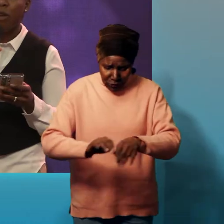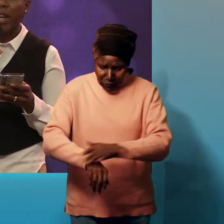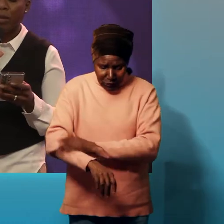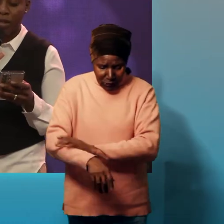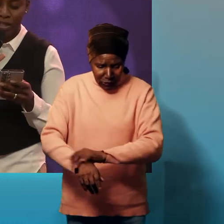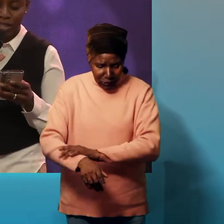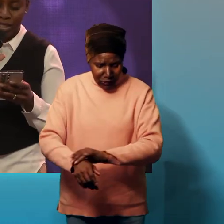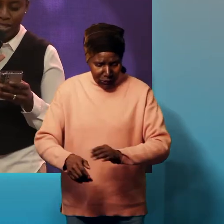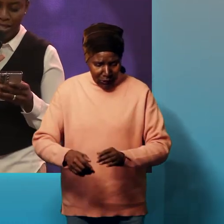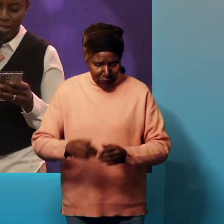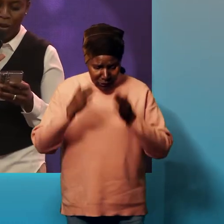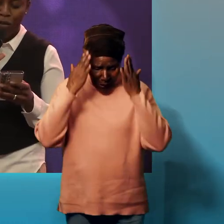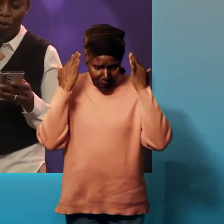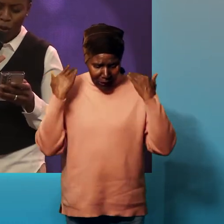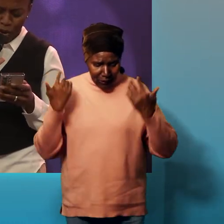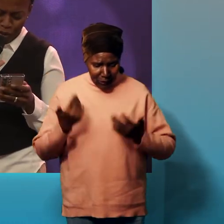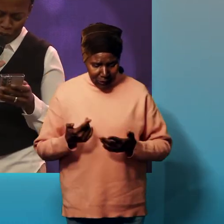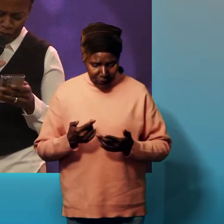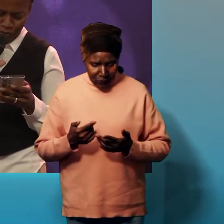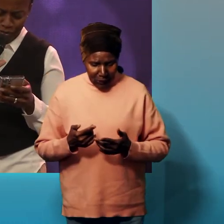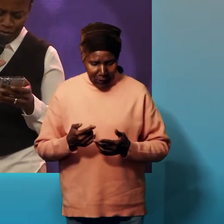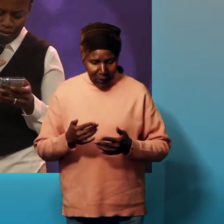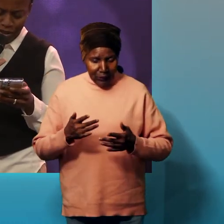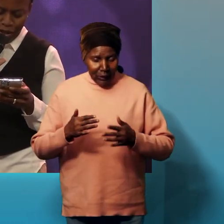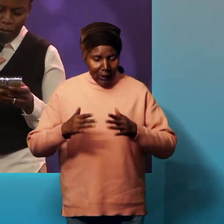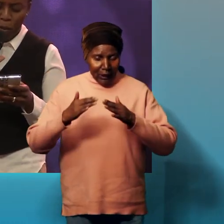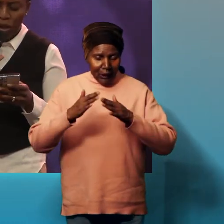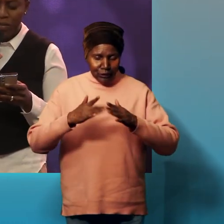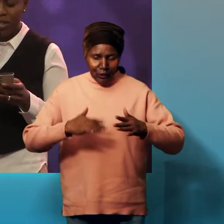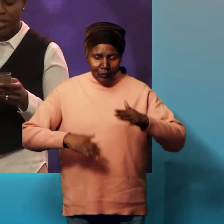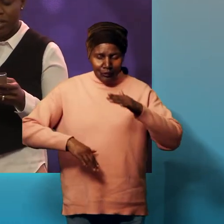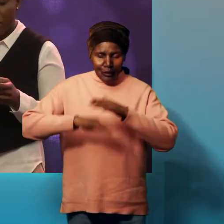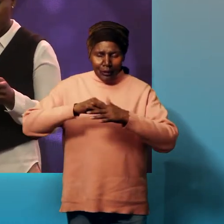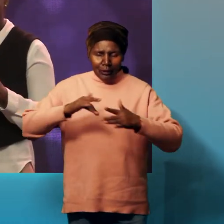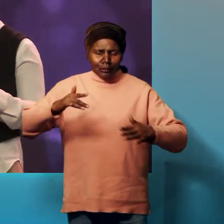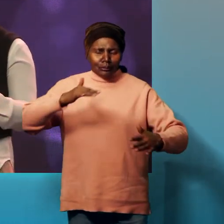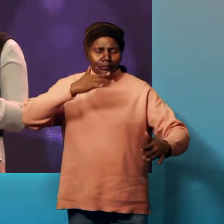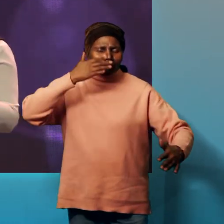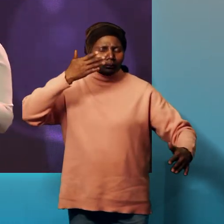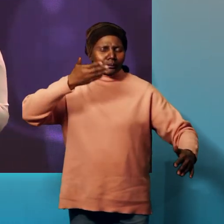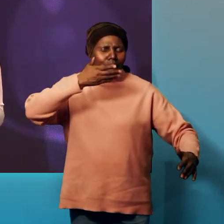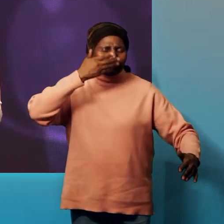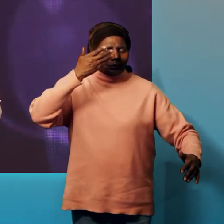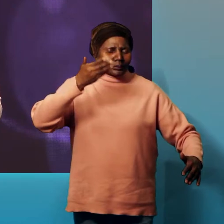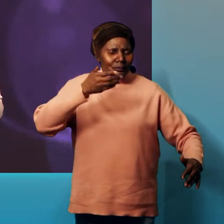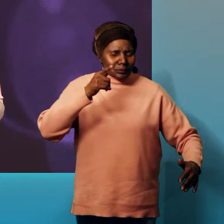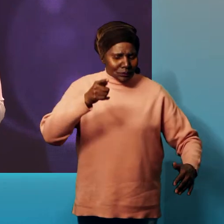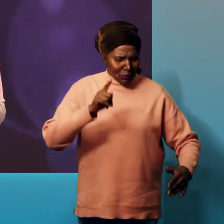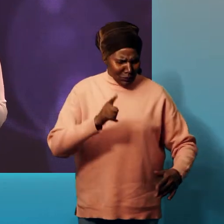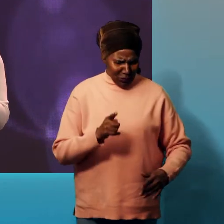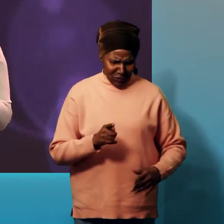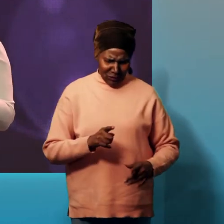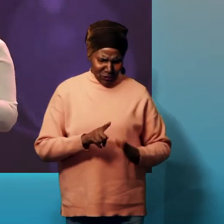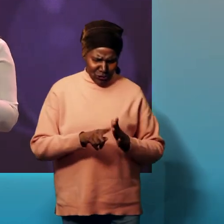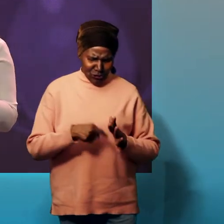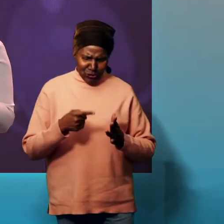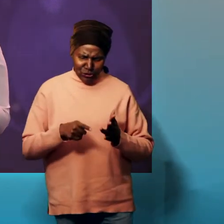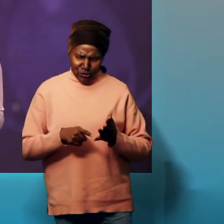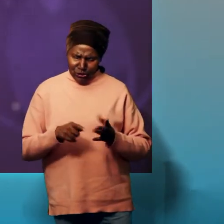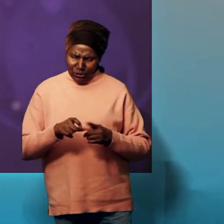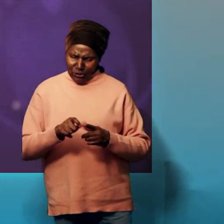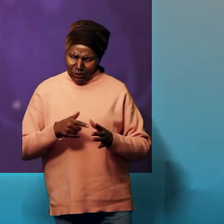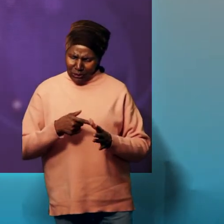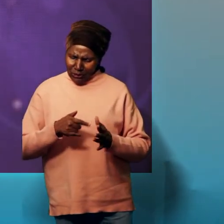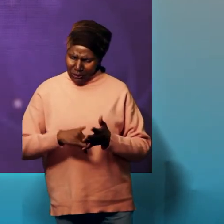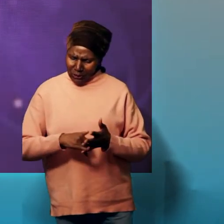the fragrance of the oil. But one of his disciples, Judas Iscariot, Simon's son, who would betray